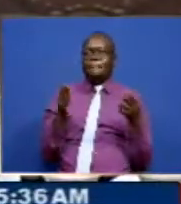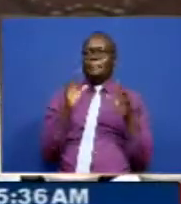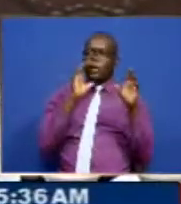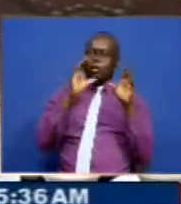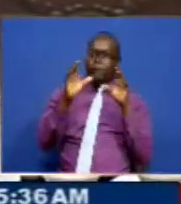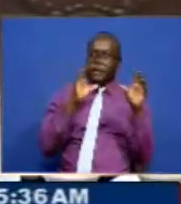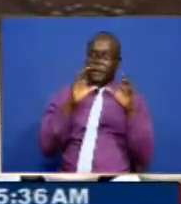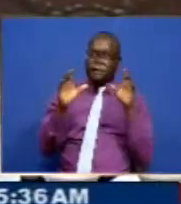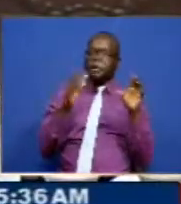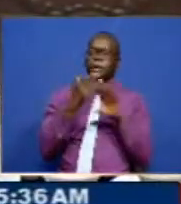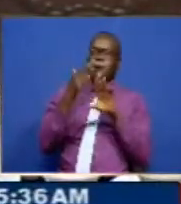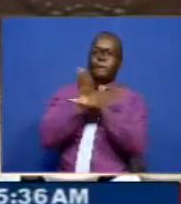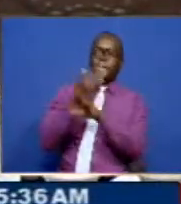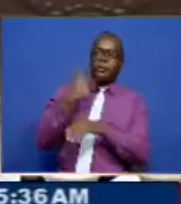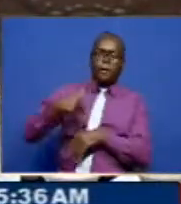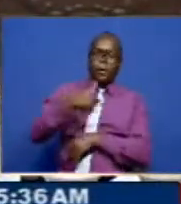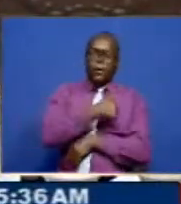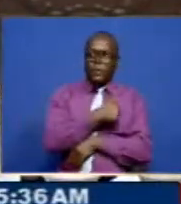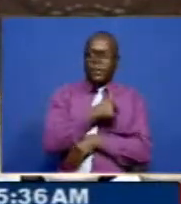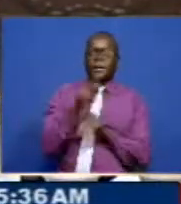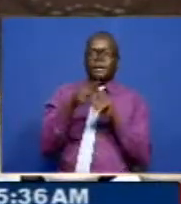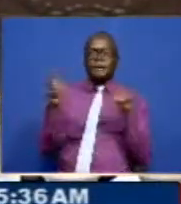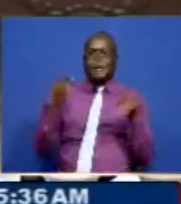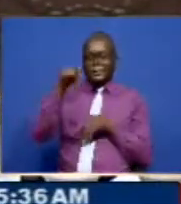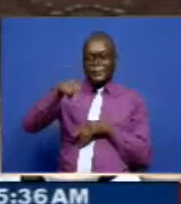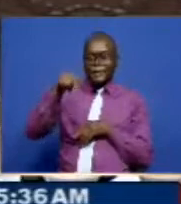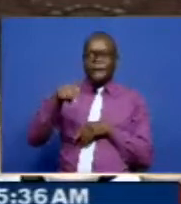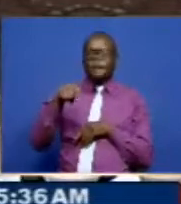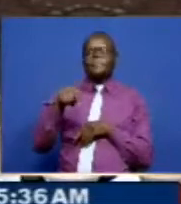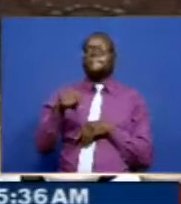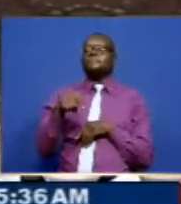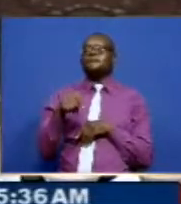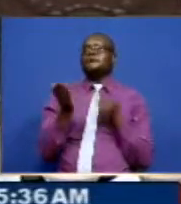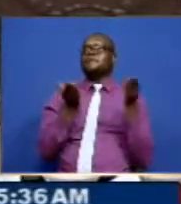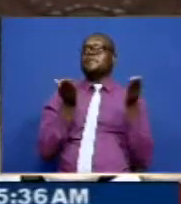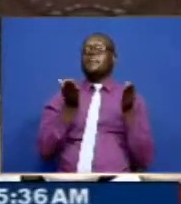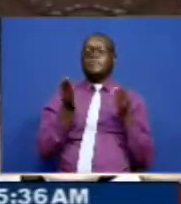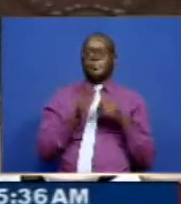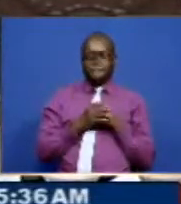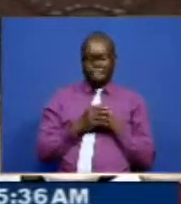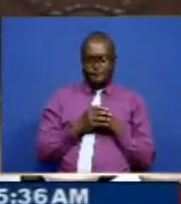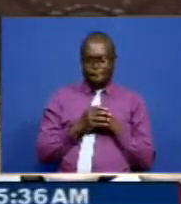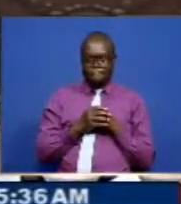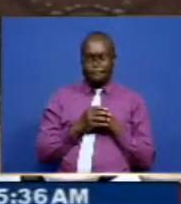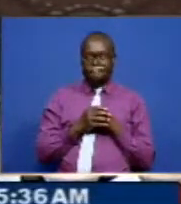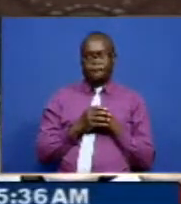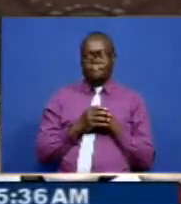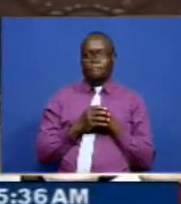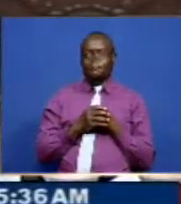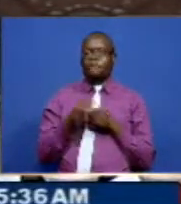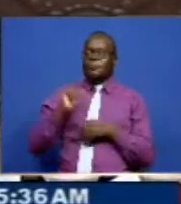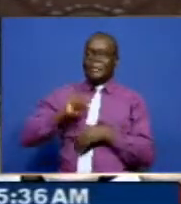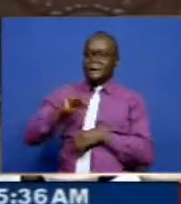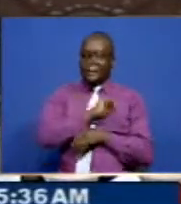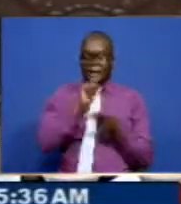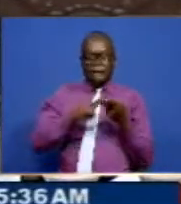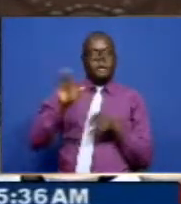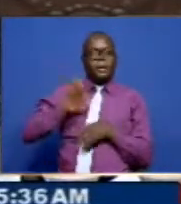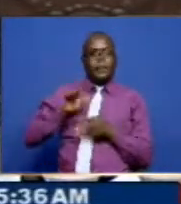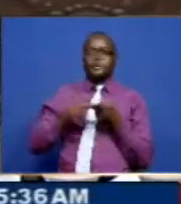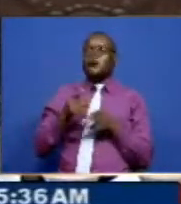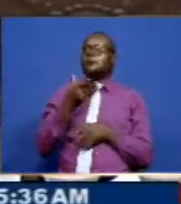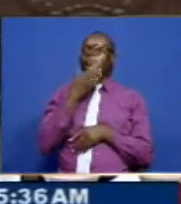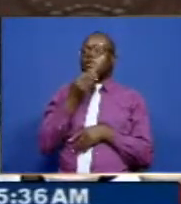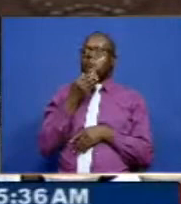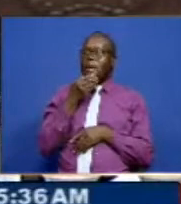communication before we commence the proceedings. Honorable Senators, ladies and gentlemen, the Special Committee on